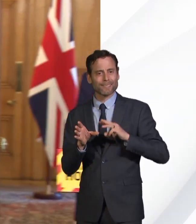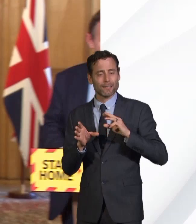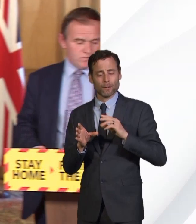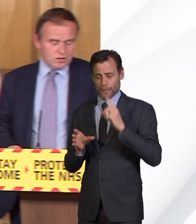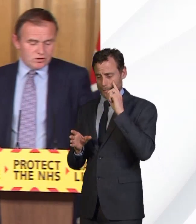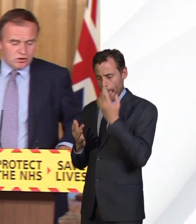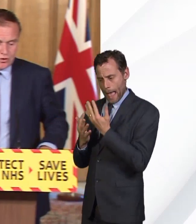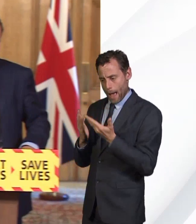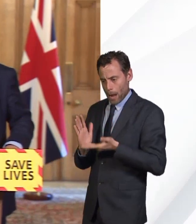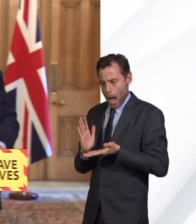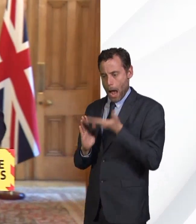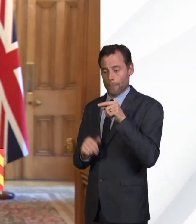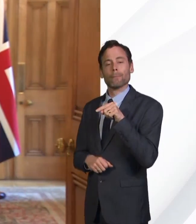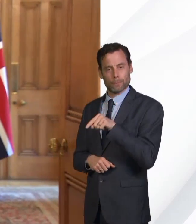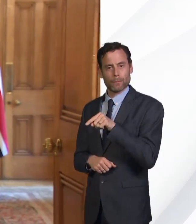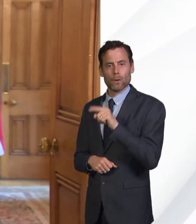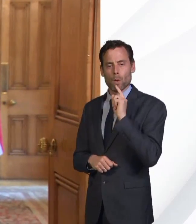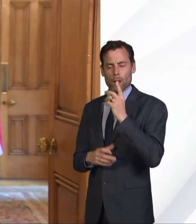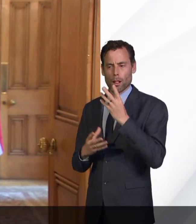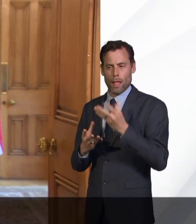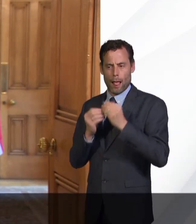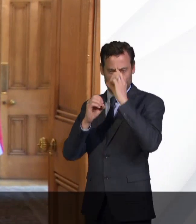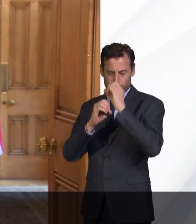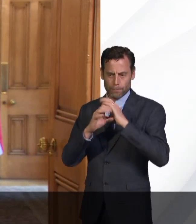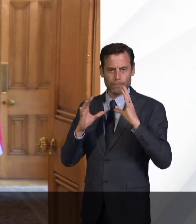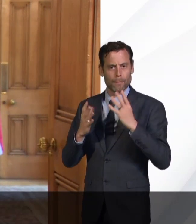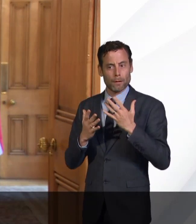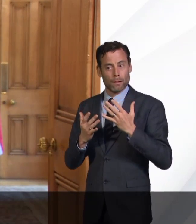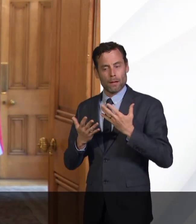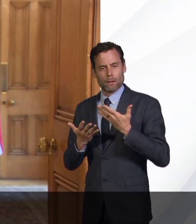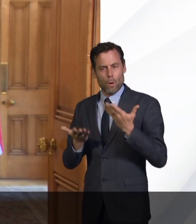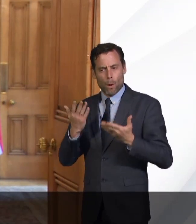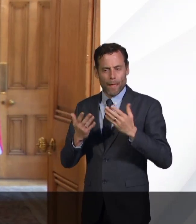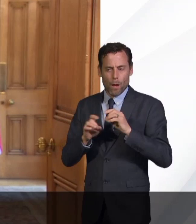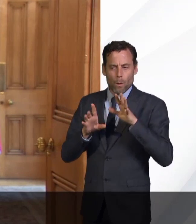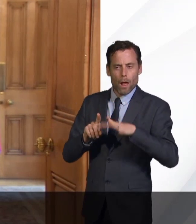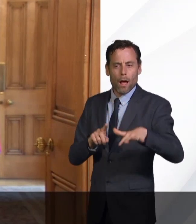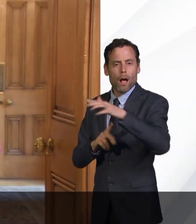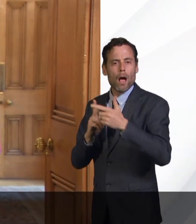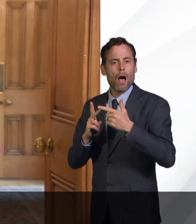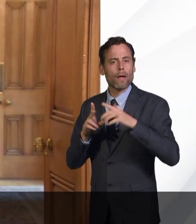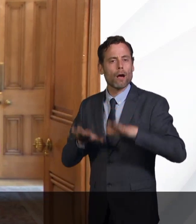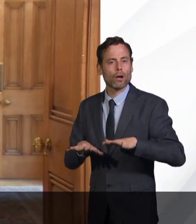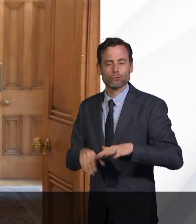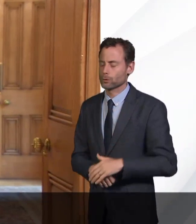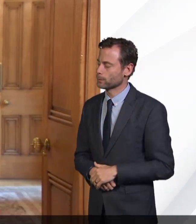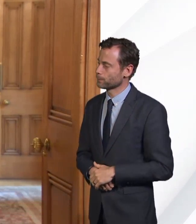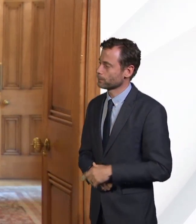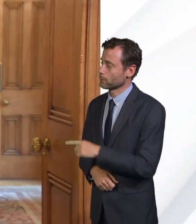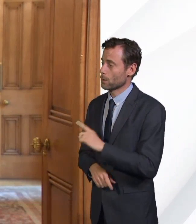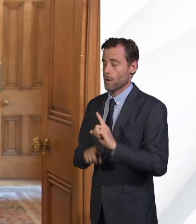we'll now turn to questions, starting with our first member of the public with a question, and that's Alex from